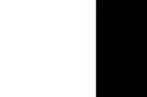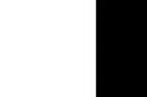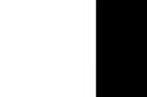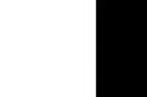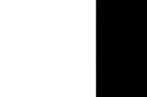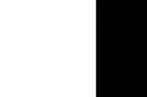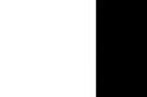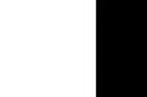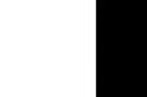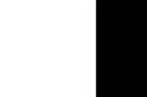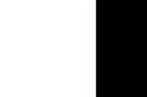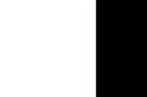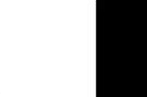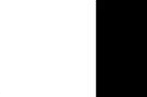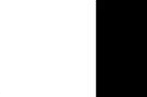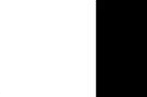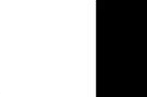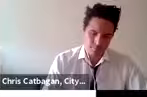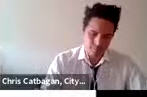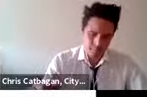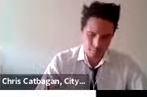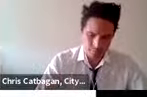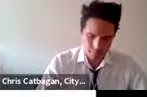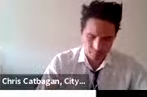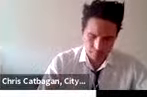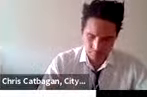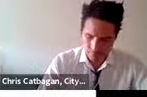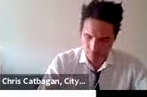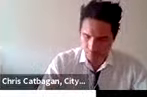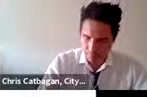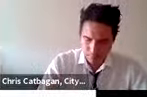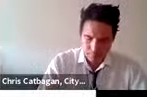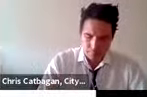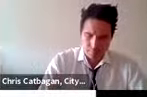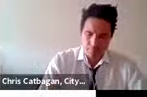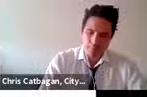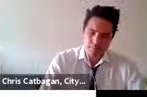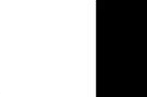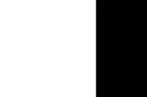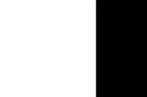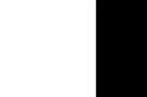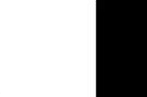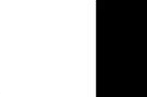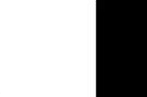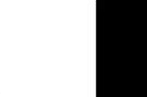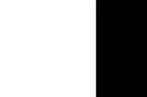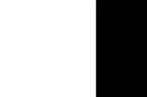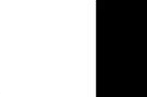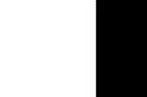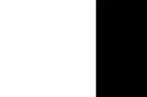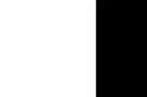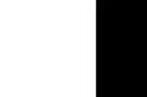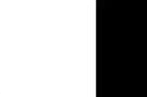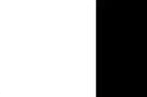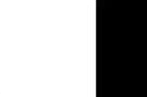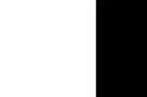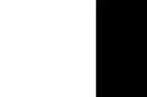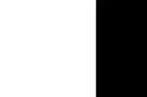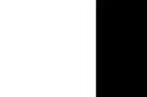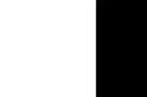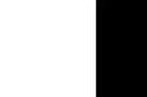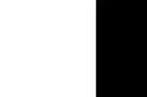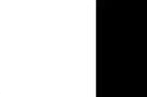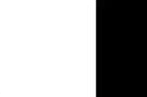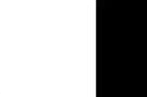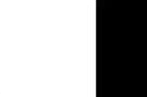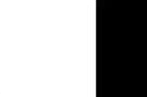Please note that during this question and answer session, the panelists can only take clarifying questions. As stated in the